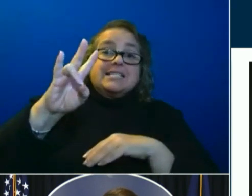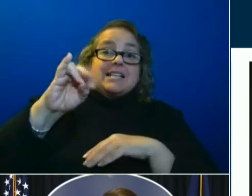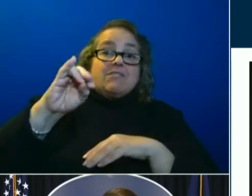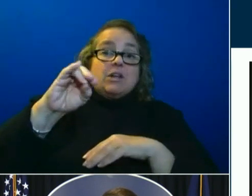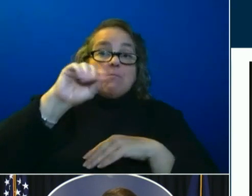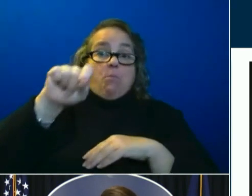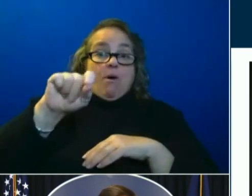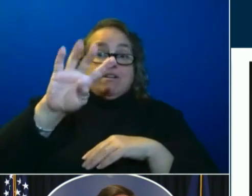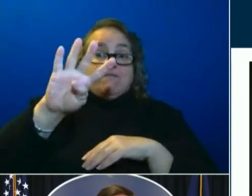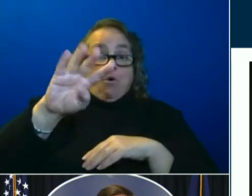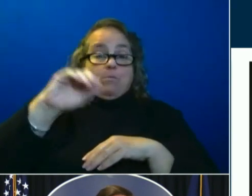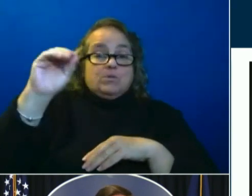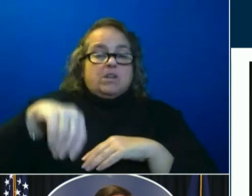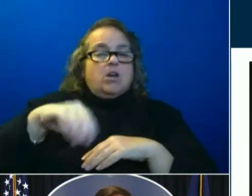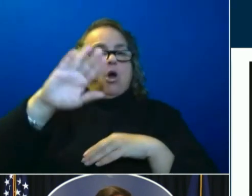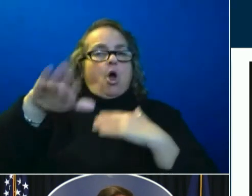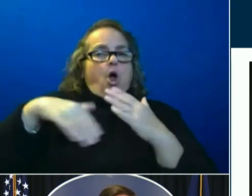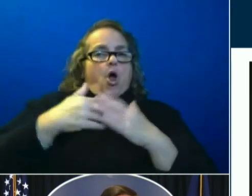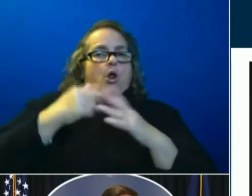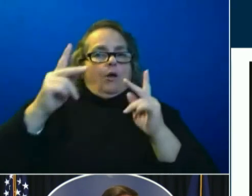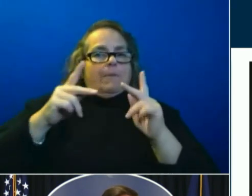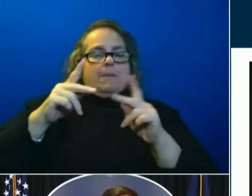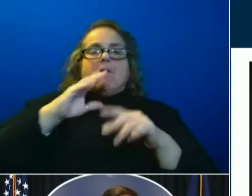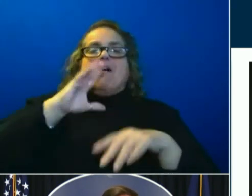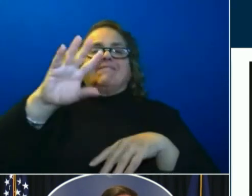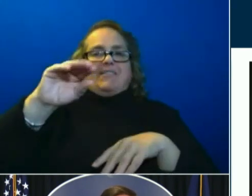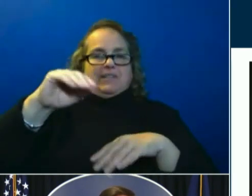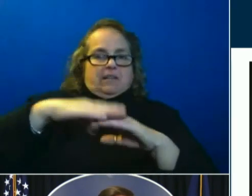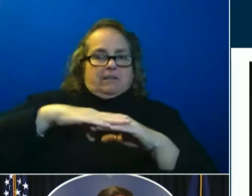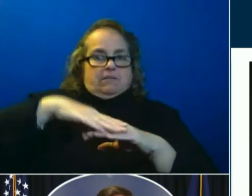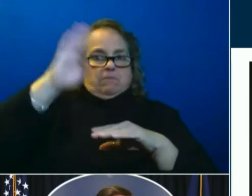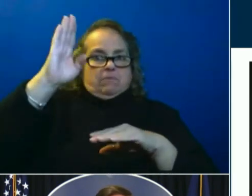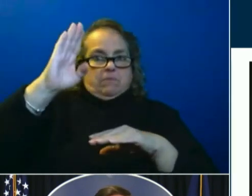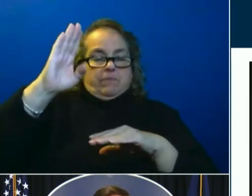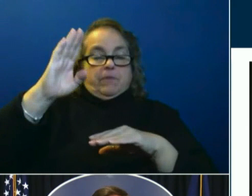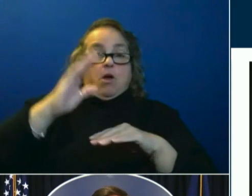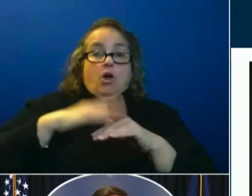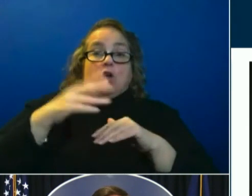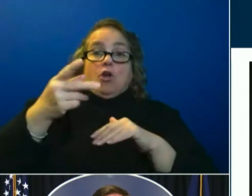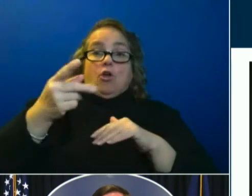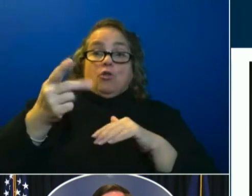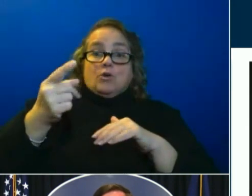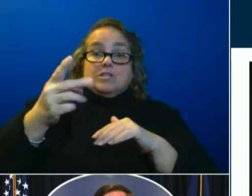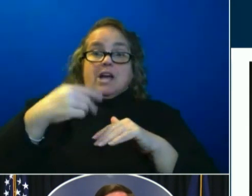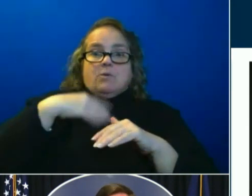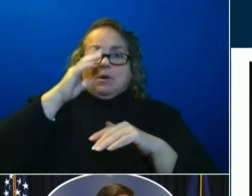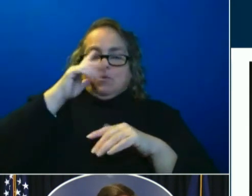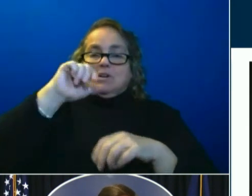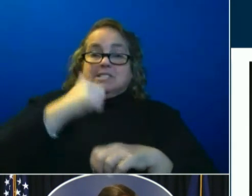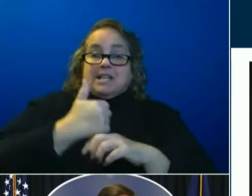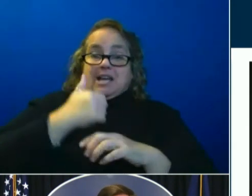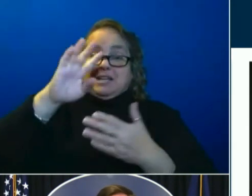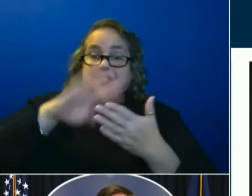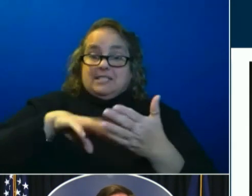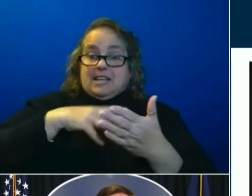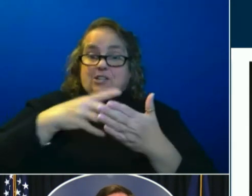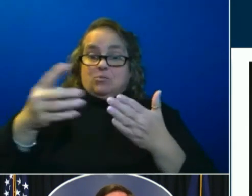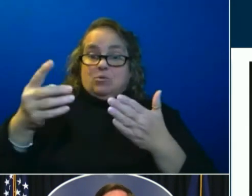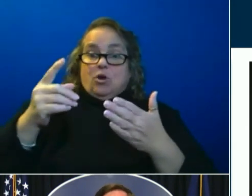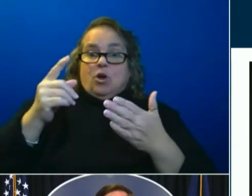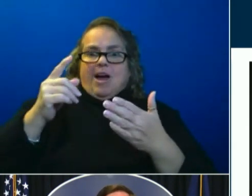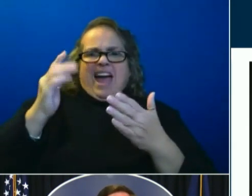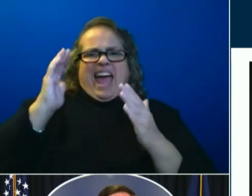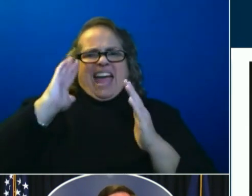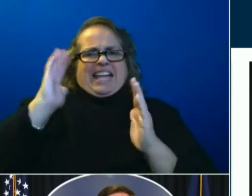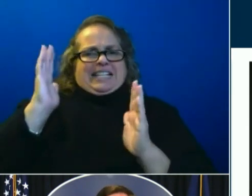individuals 50 and older. On Thursday, we're going to be setting out a schedule an anticipated schedule for when